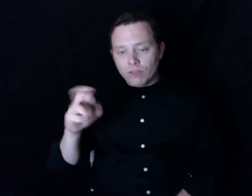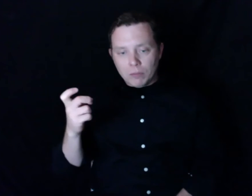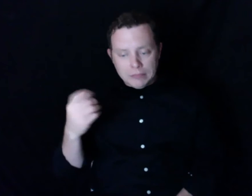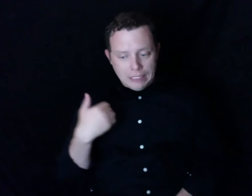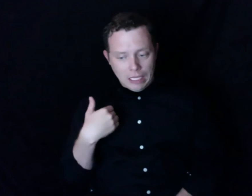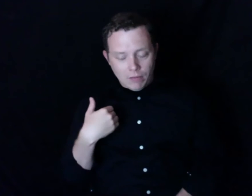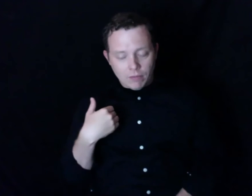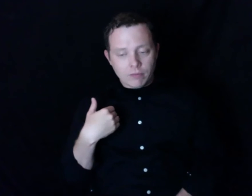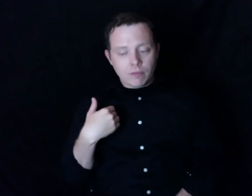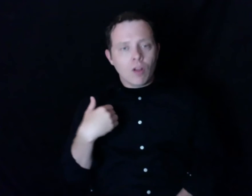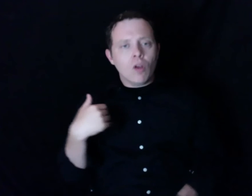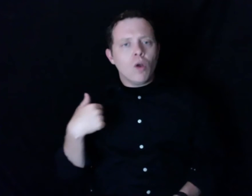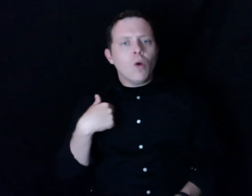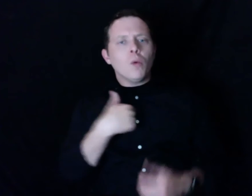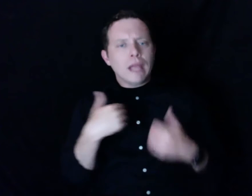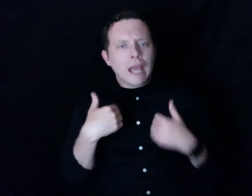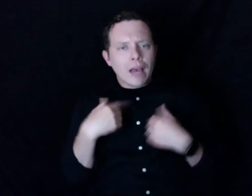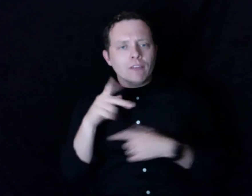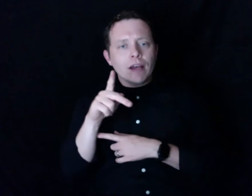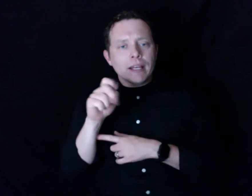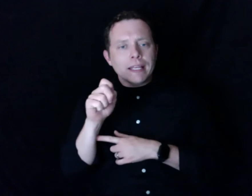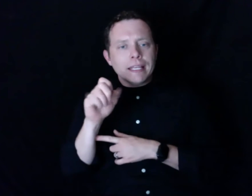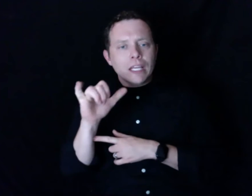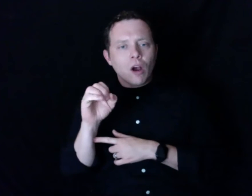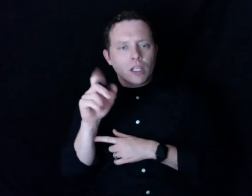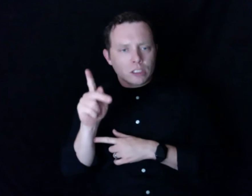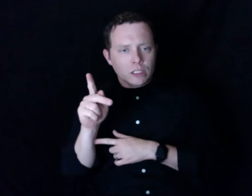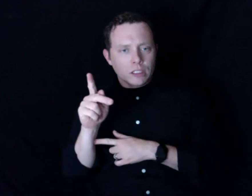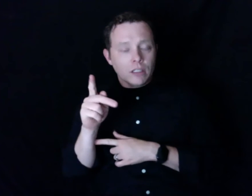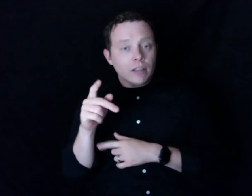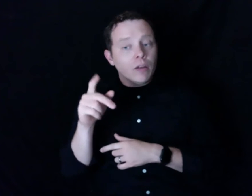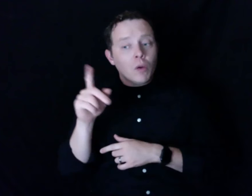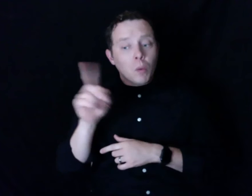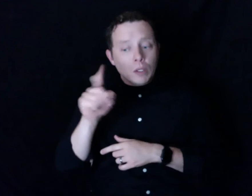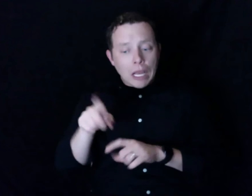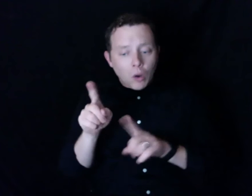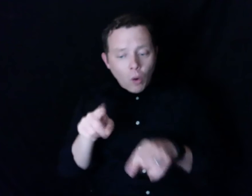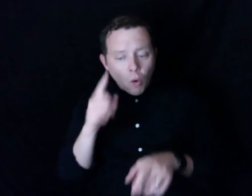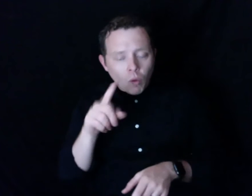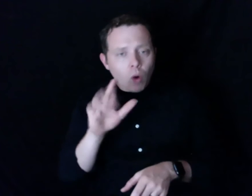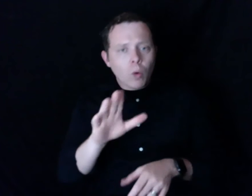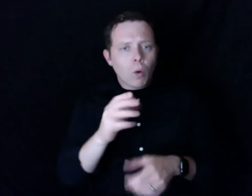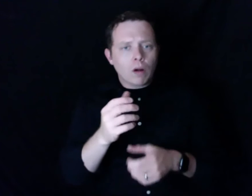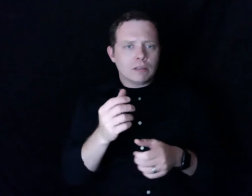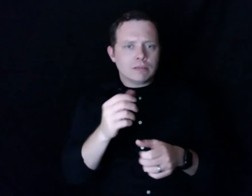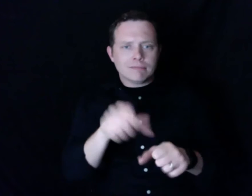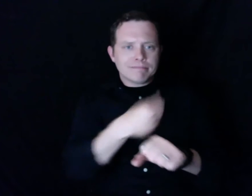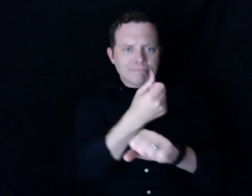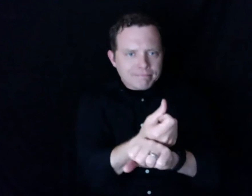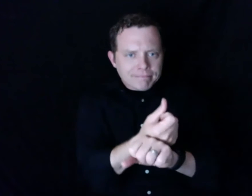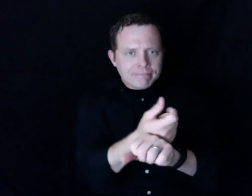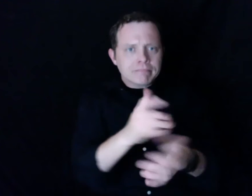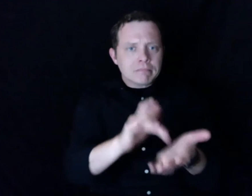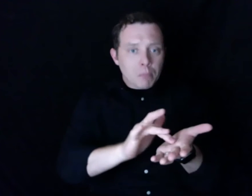for safe disposal of medication, because hopefully you're going to take all of your medication exactly as you